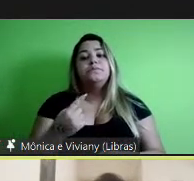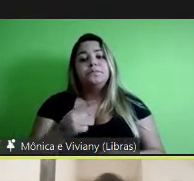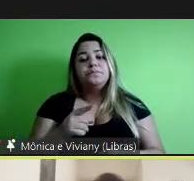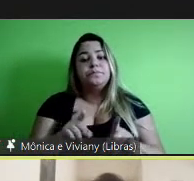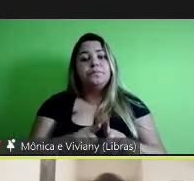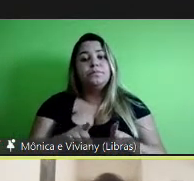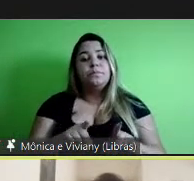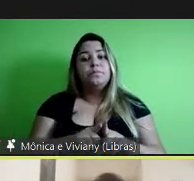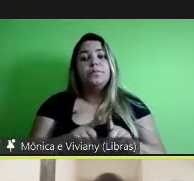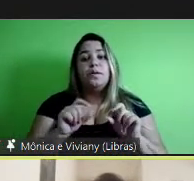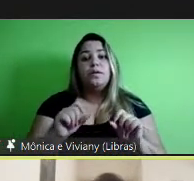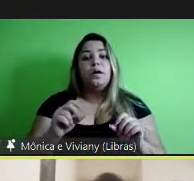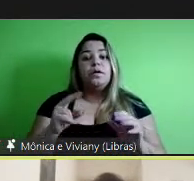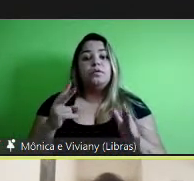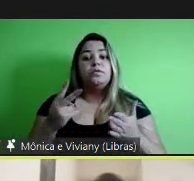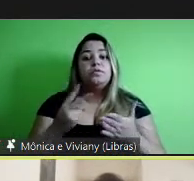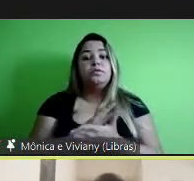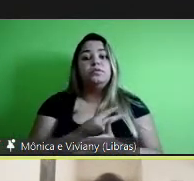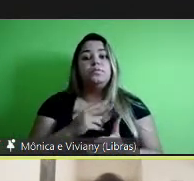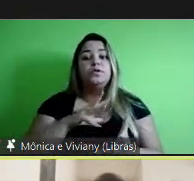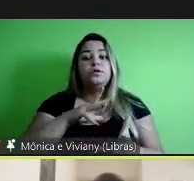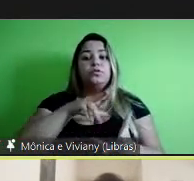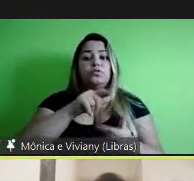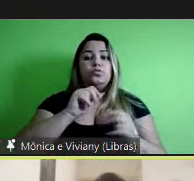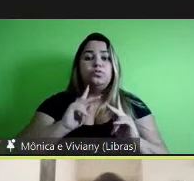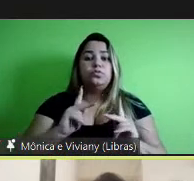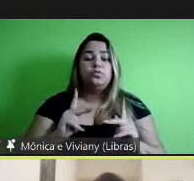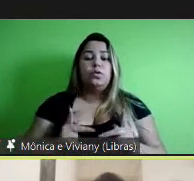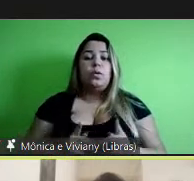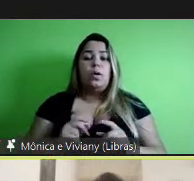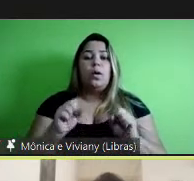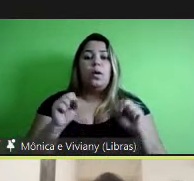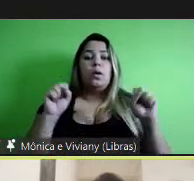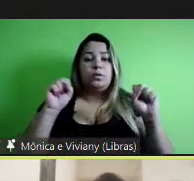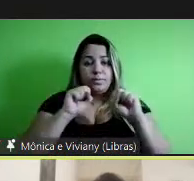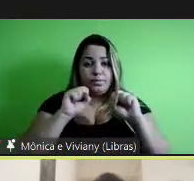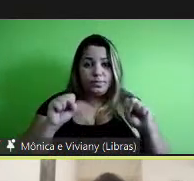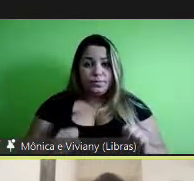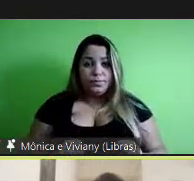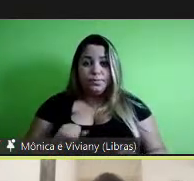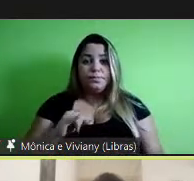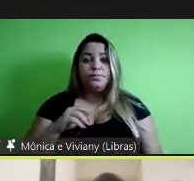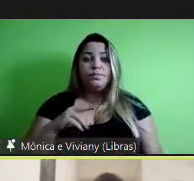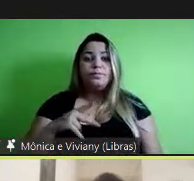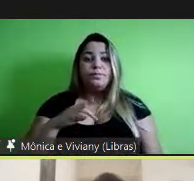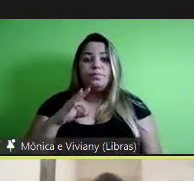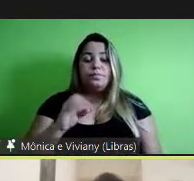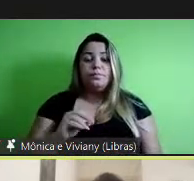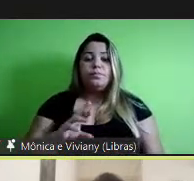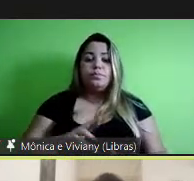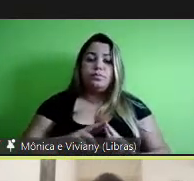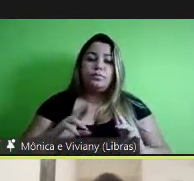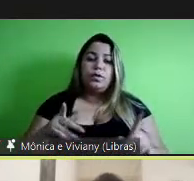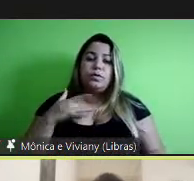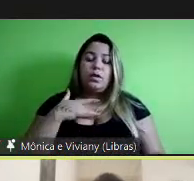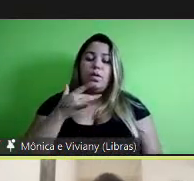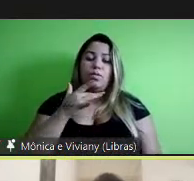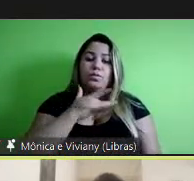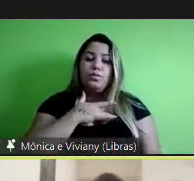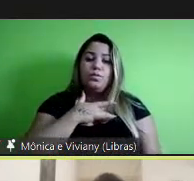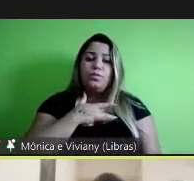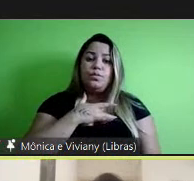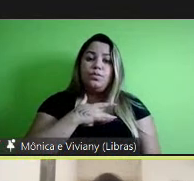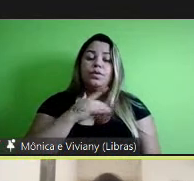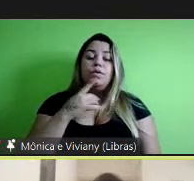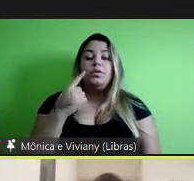to characterizing these concerns caused by the community in the planet and the impacts resulting in public